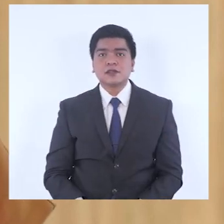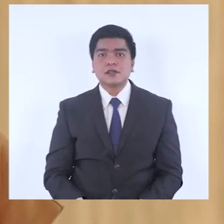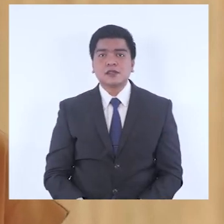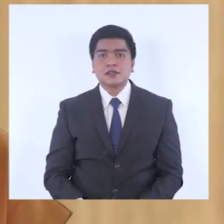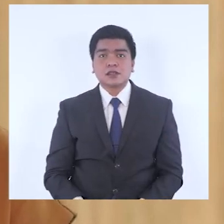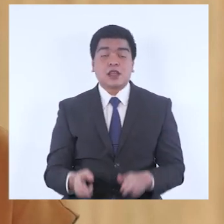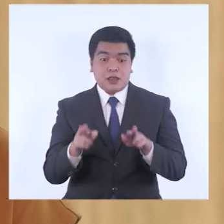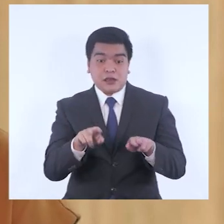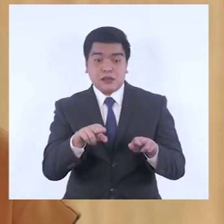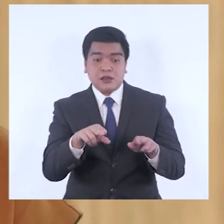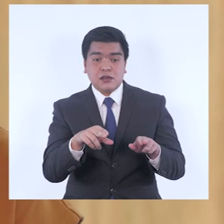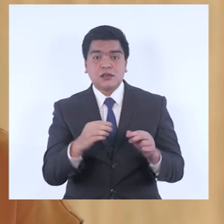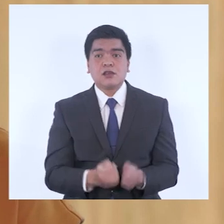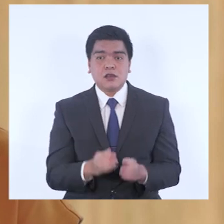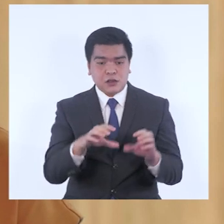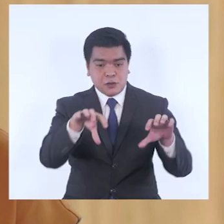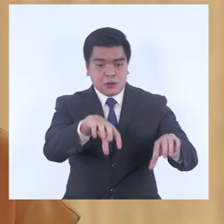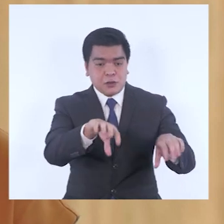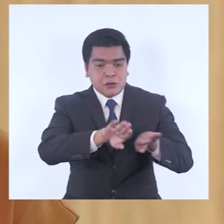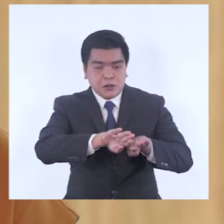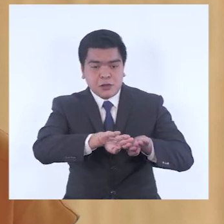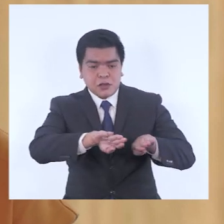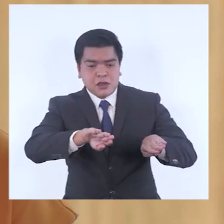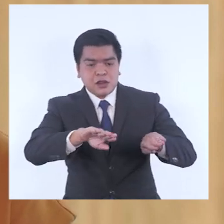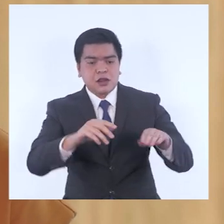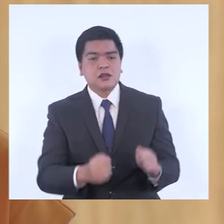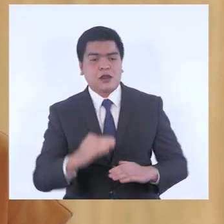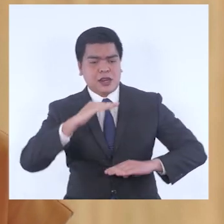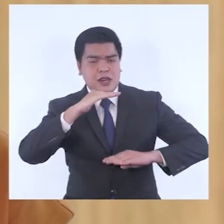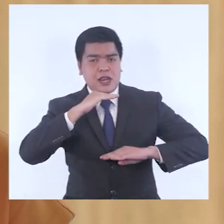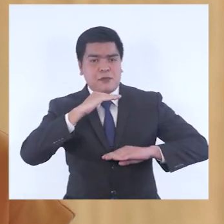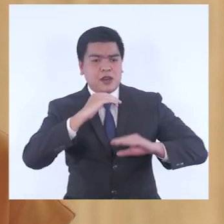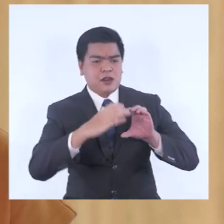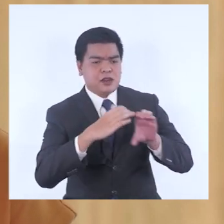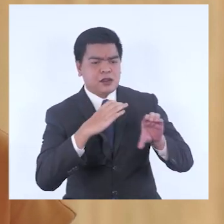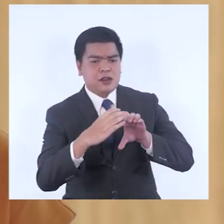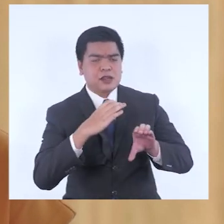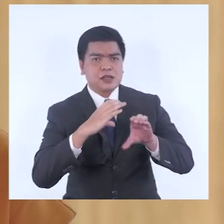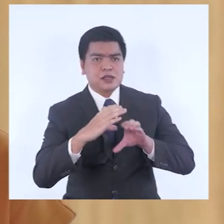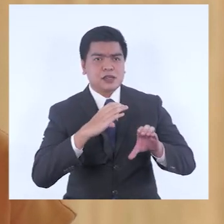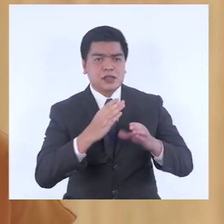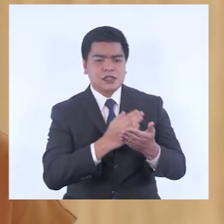and sets limits in the sharing and distribution of wealth and in the exchange of